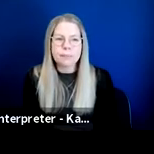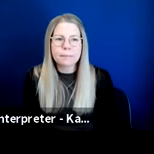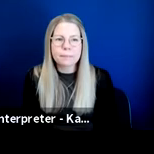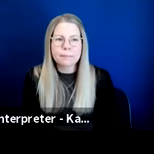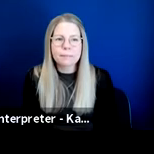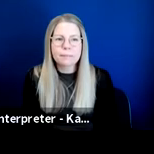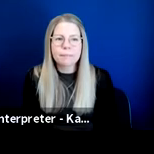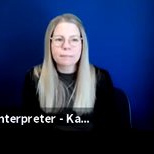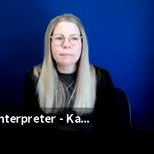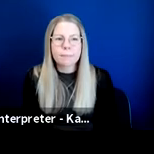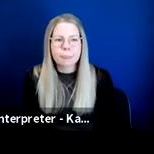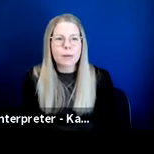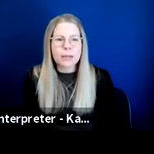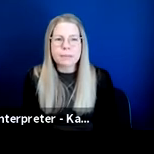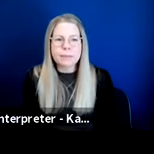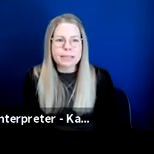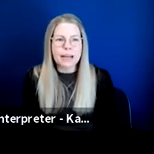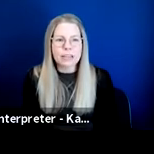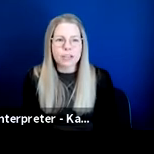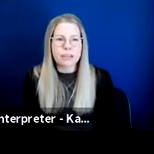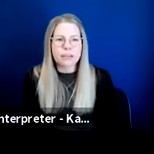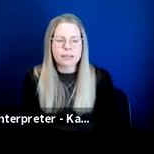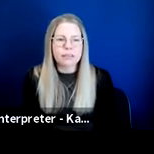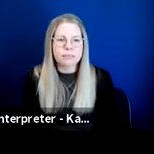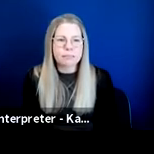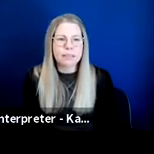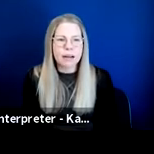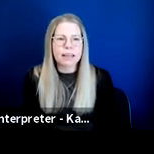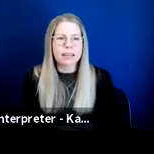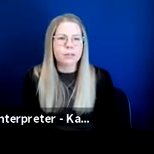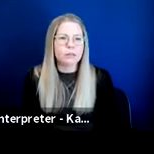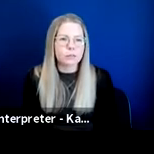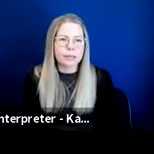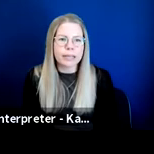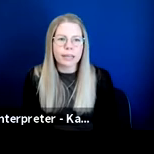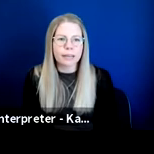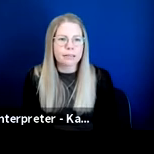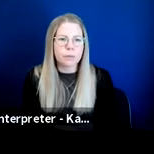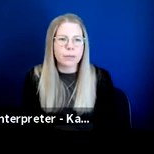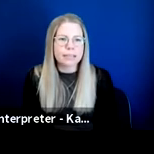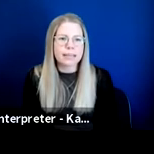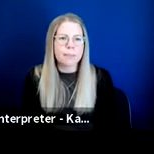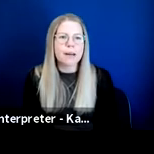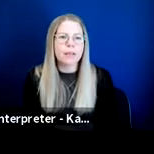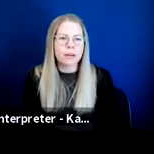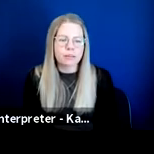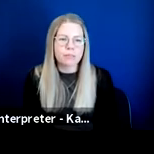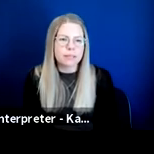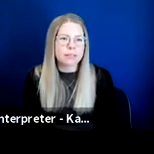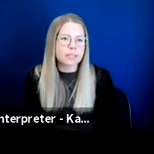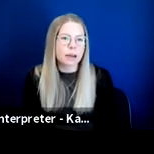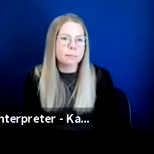time, then we can be in touch, and I can give you a Zoom link, and we can set up